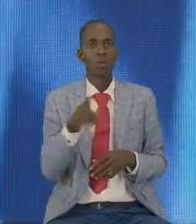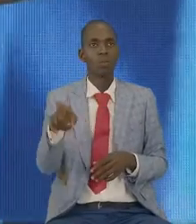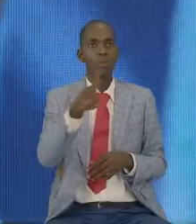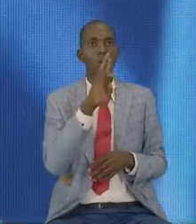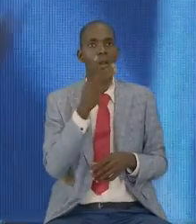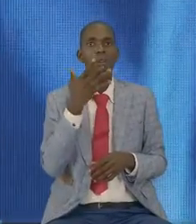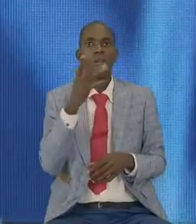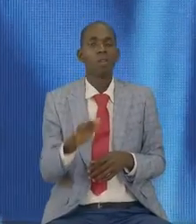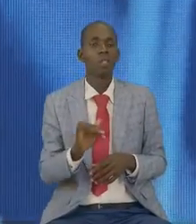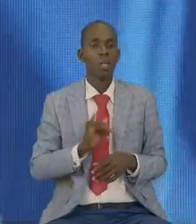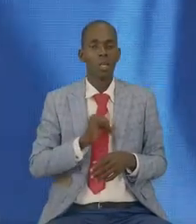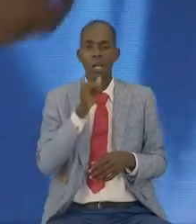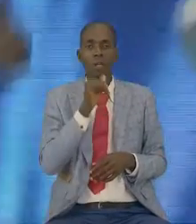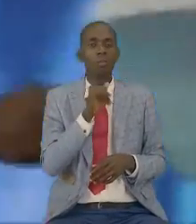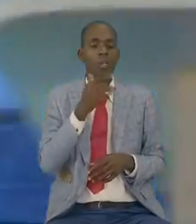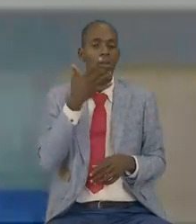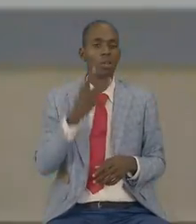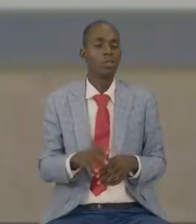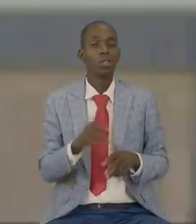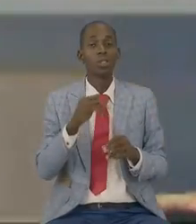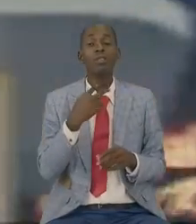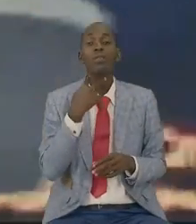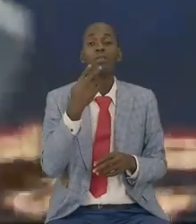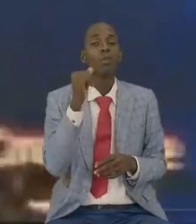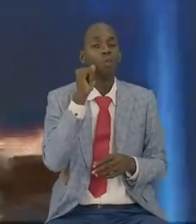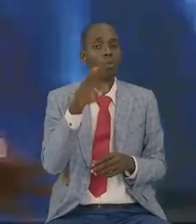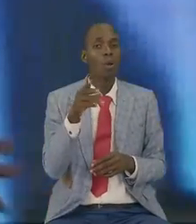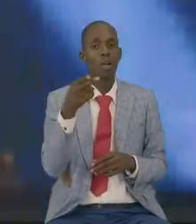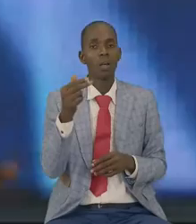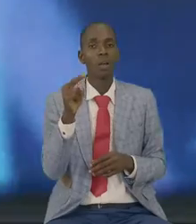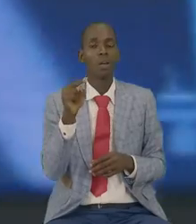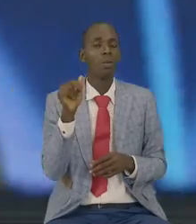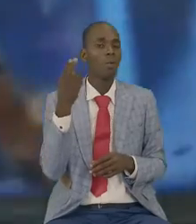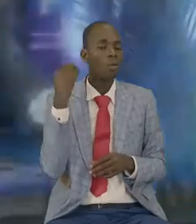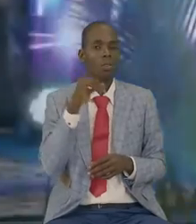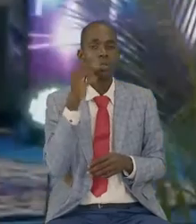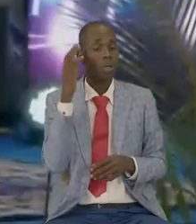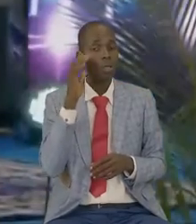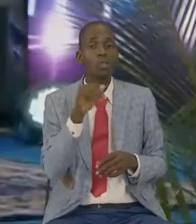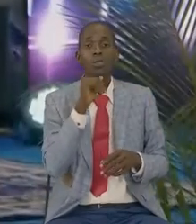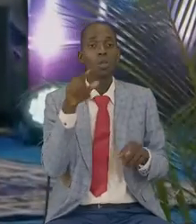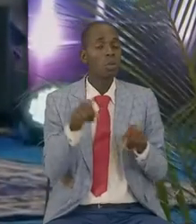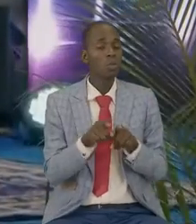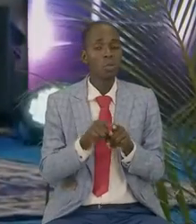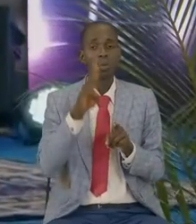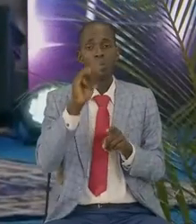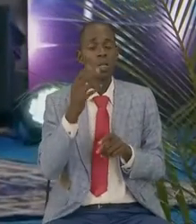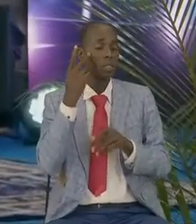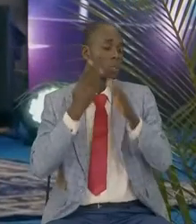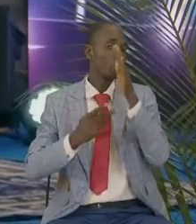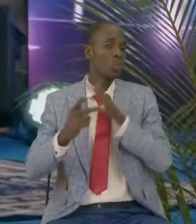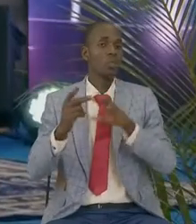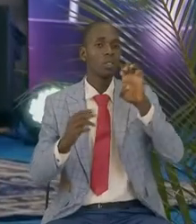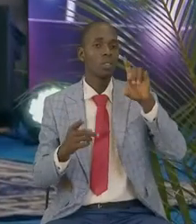have your own children. The voice was not heard, not even by Eli. The voice was not heard. There